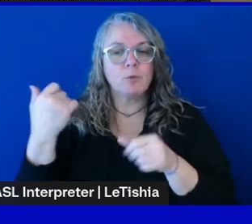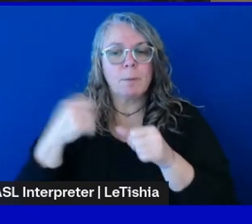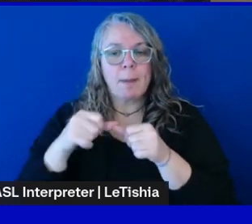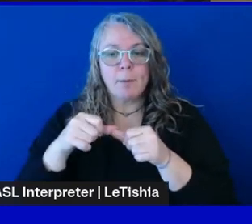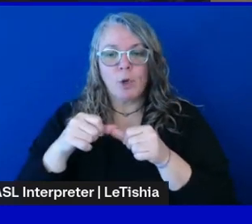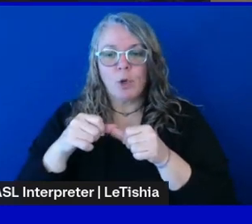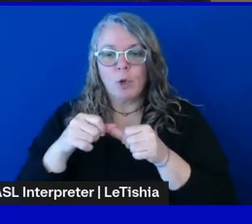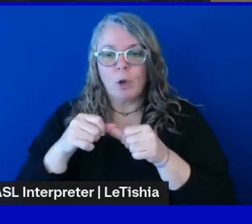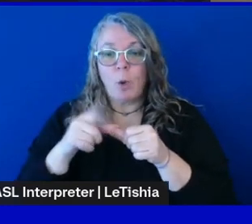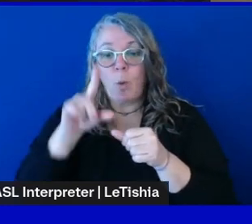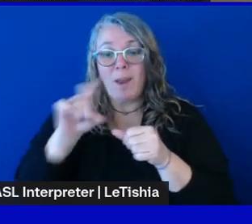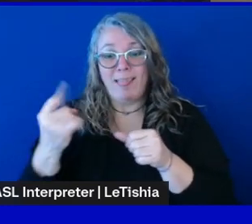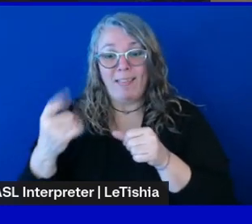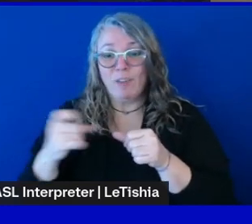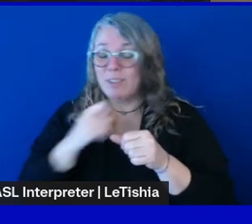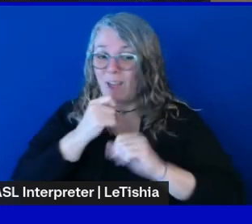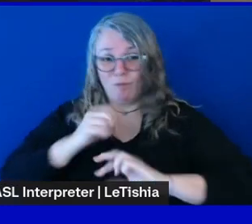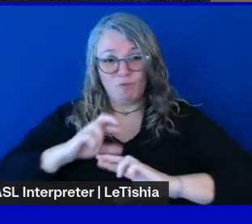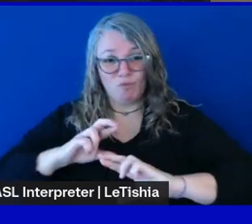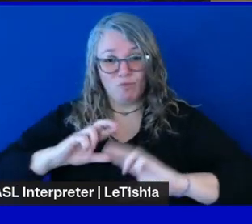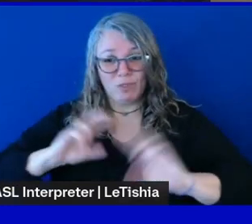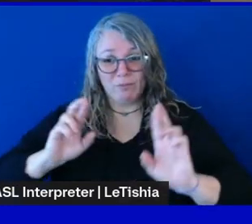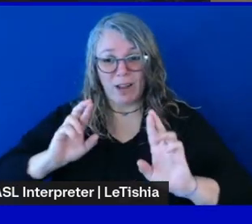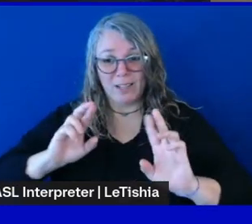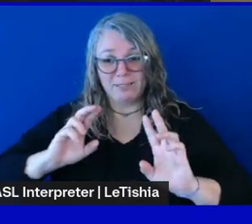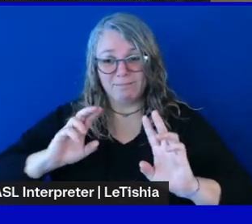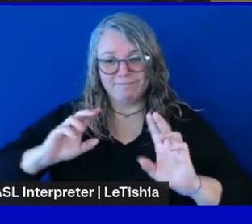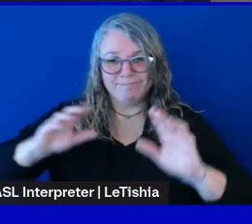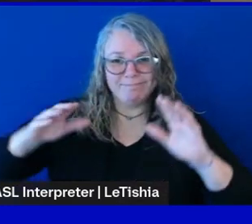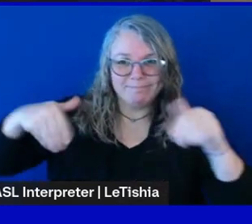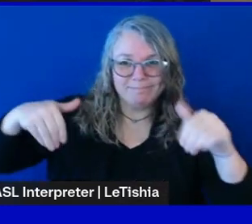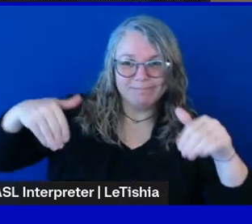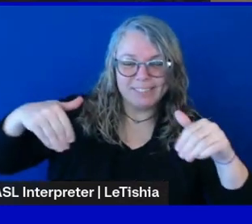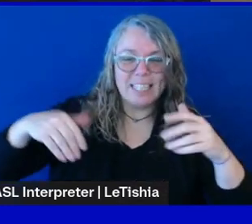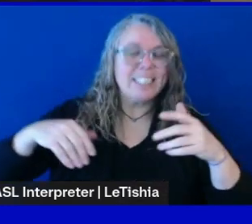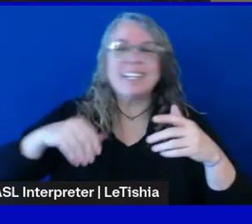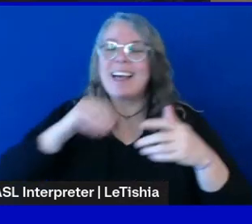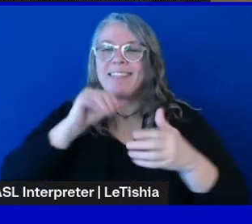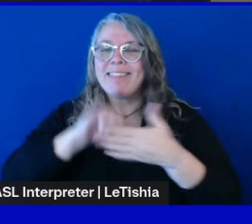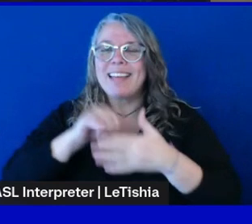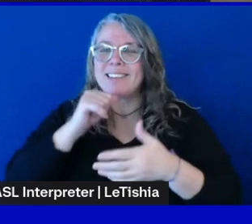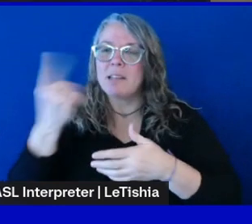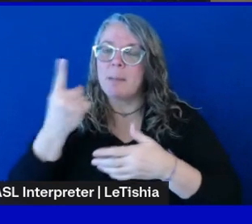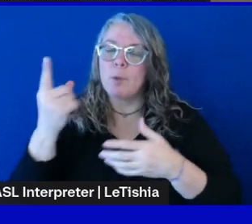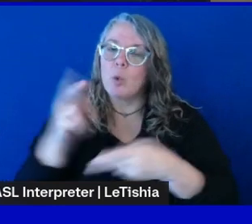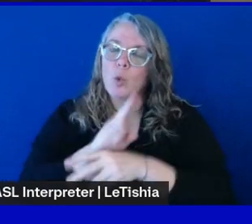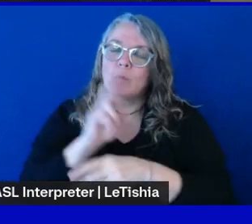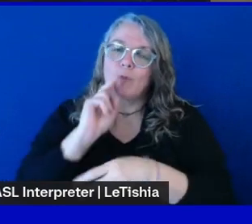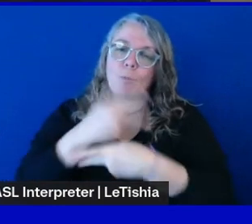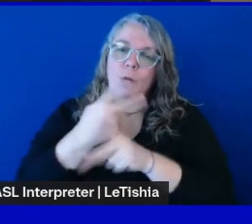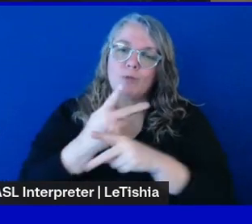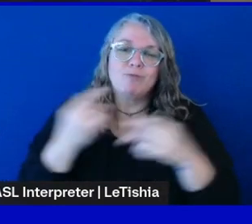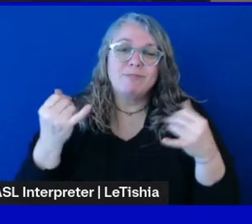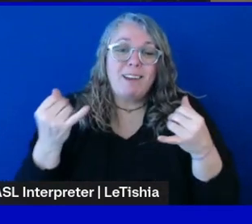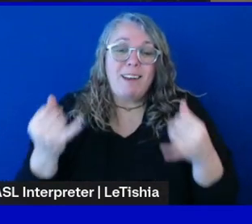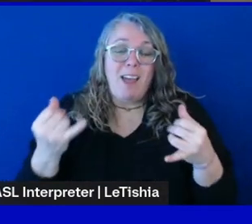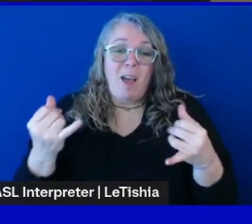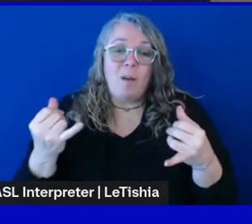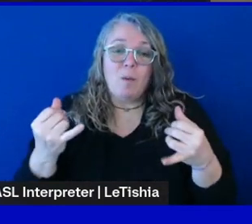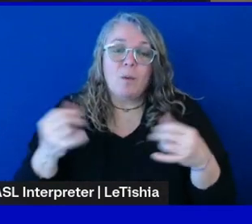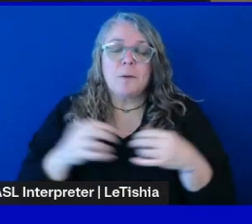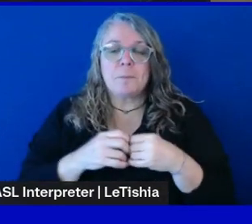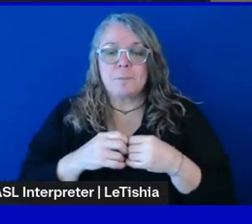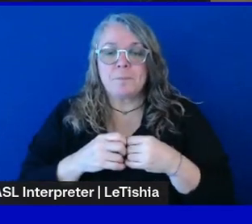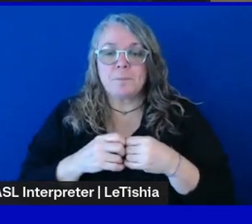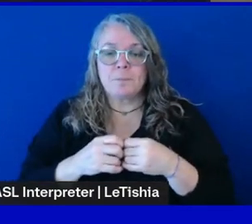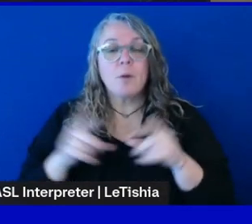released just yet, so maybe not necessarily something you would want to use in the production just now. And there is